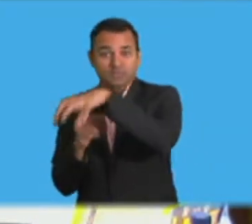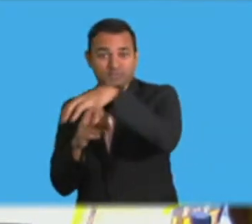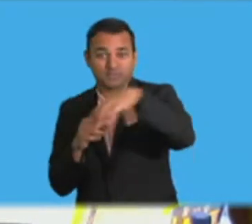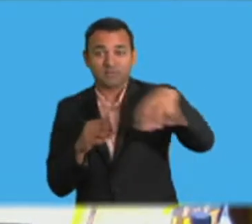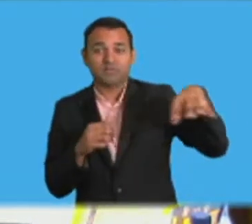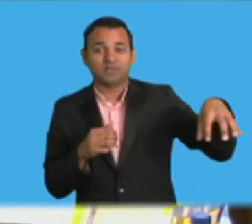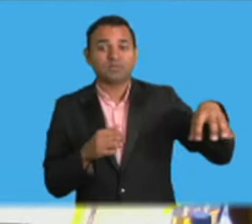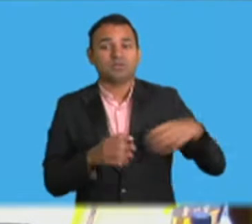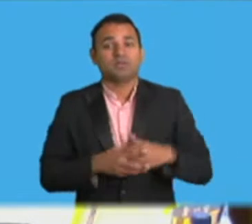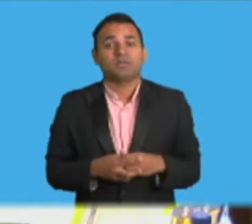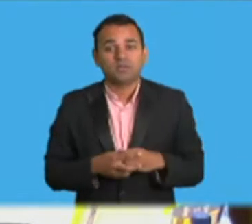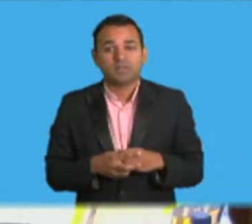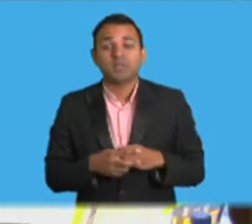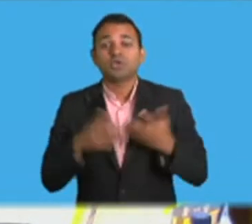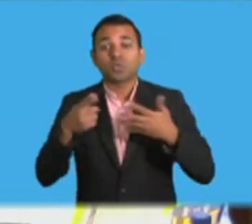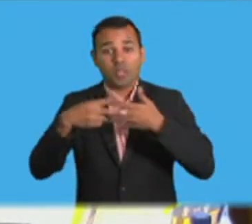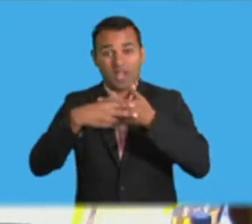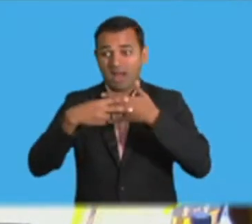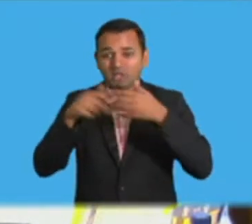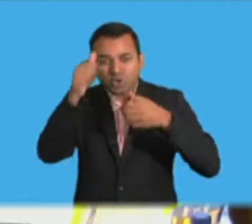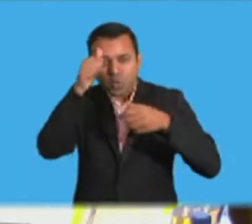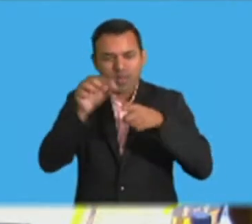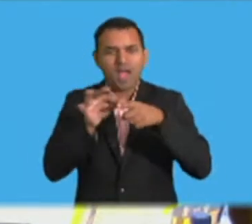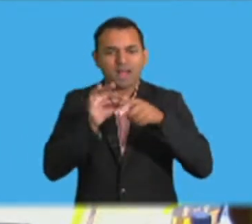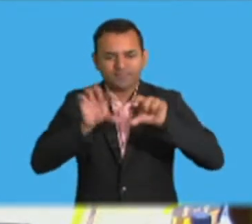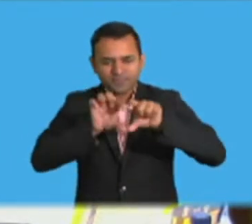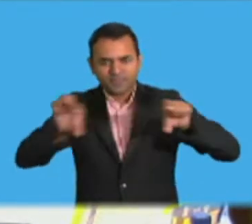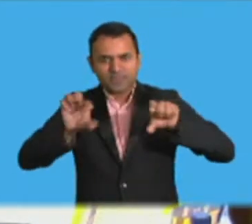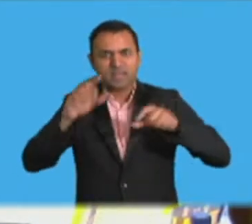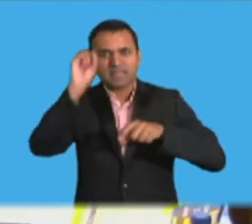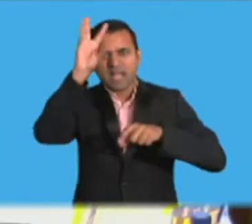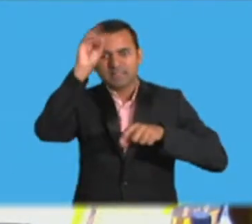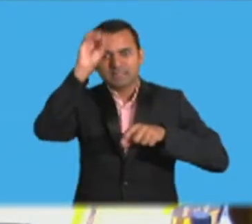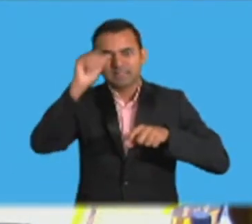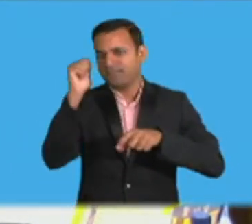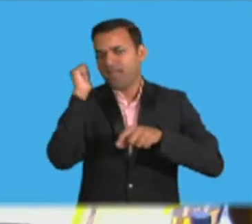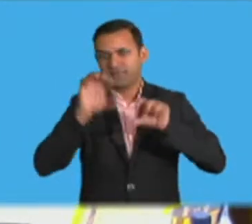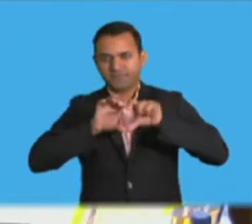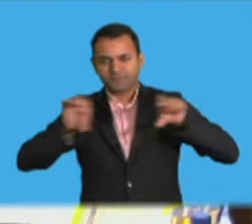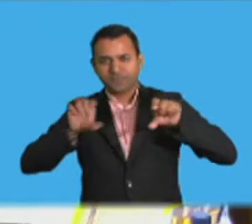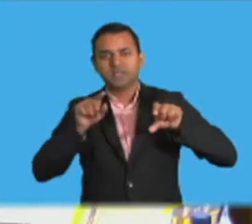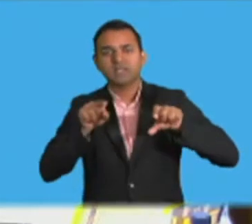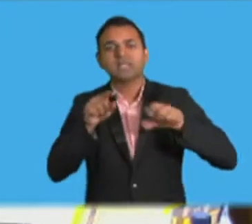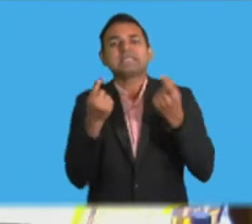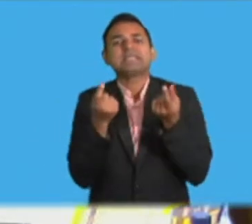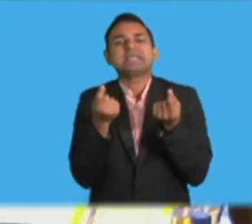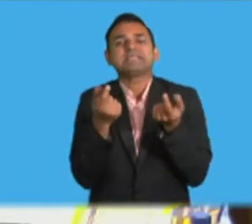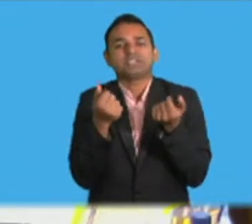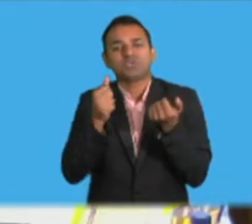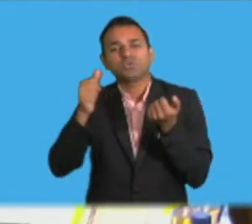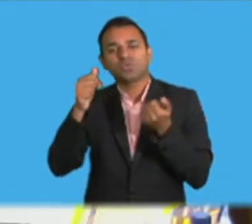is to ensure transparency and assist enforcement operation, Madam Speaker. These plates will